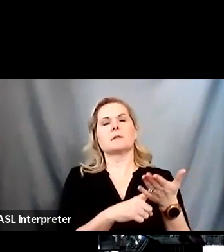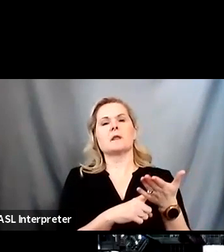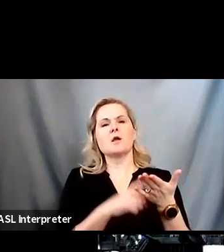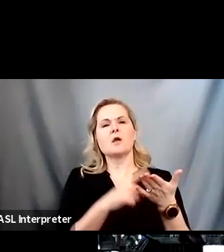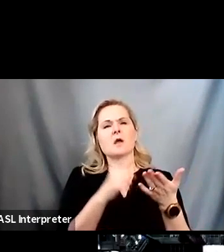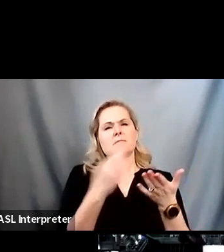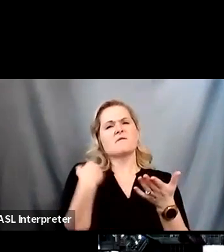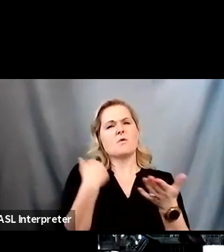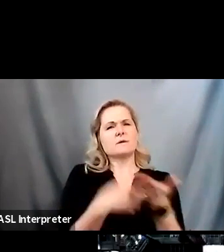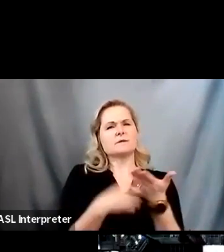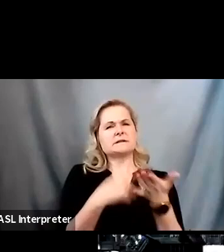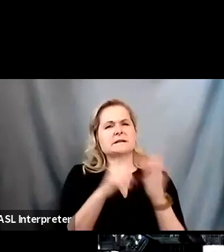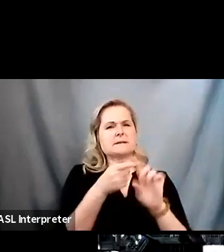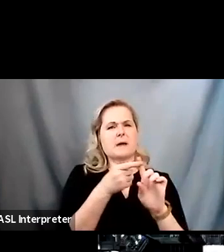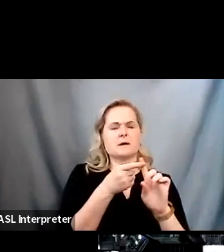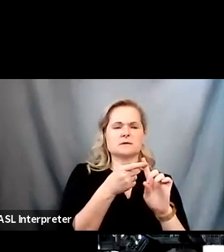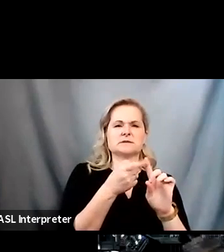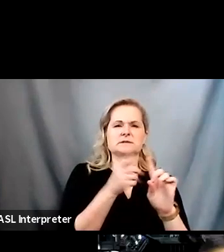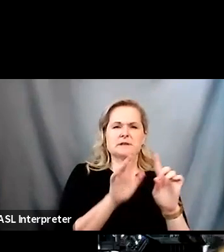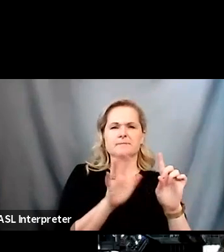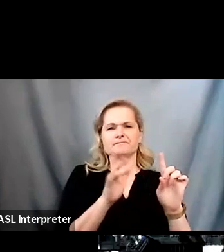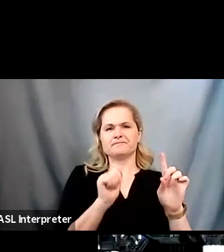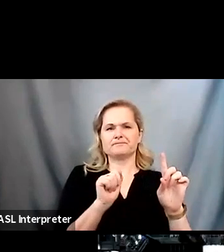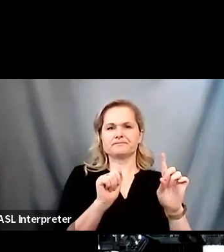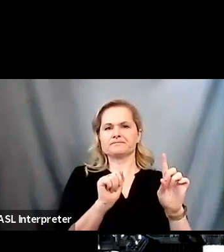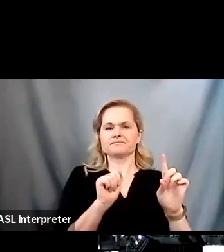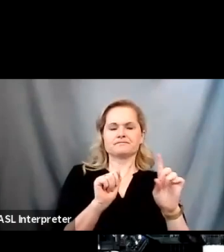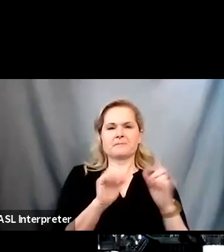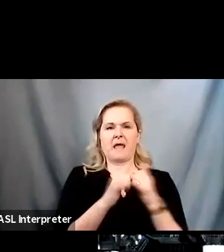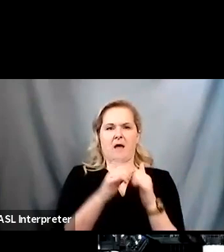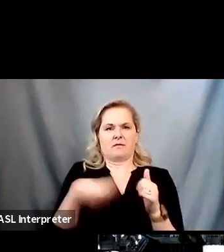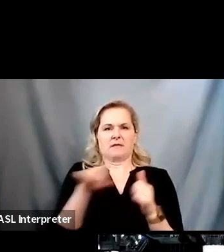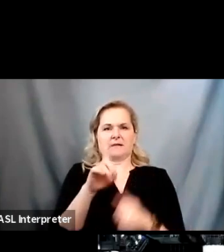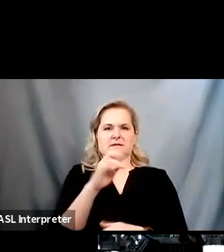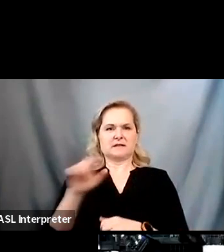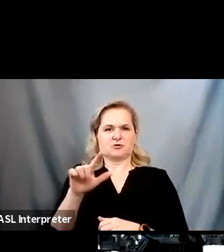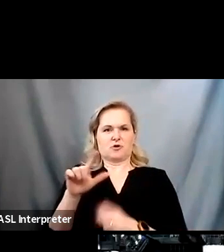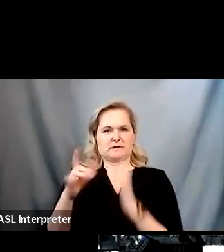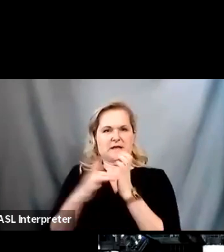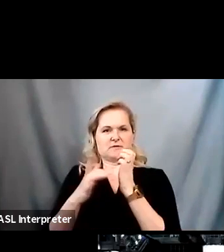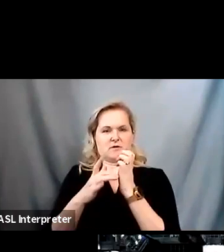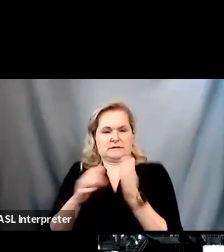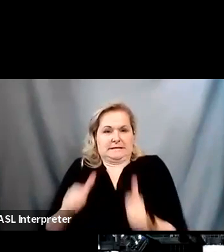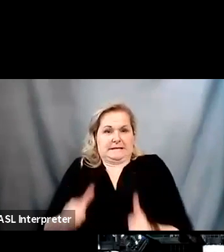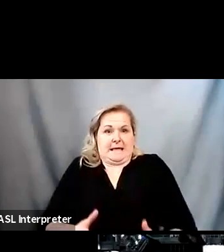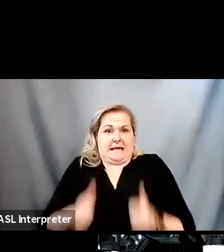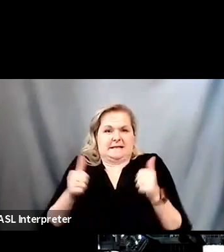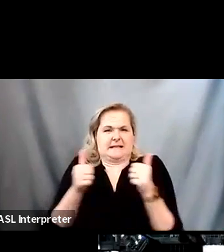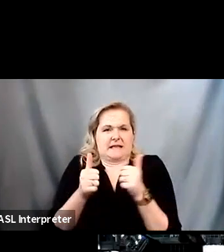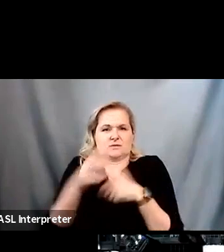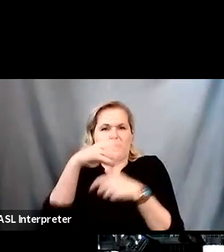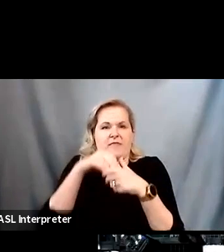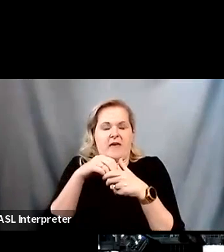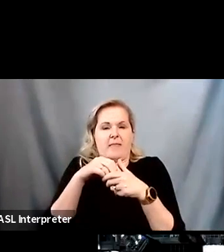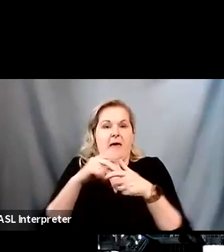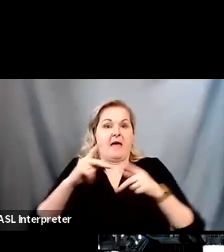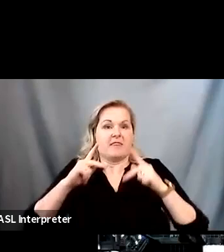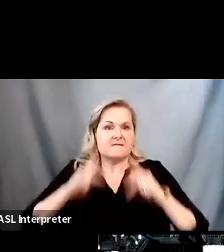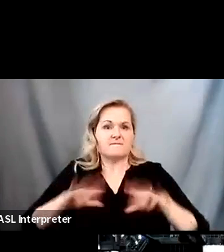when we were talking about the way that these digital technologies exist in the physical